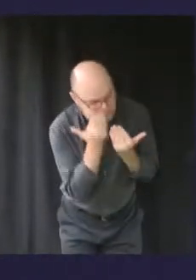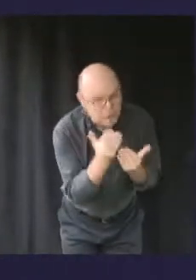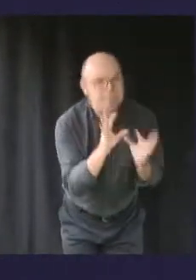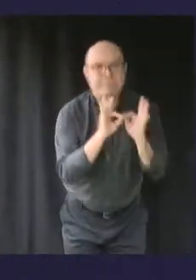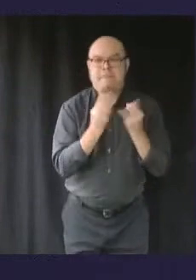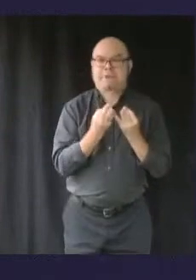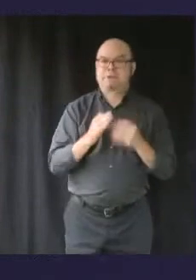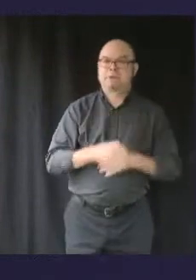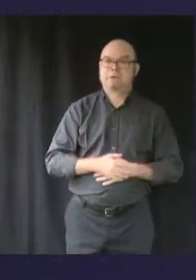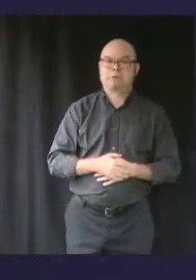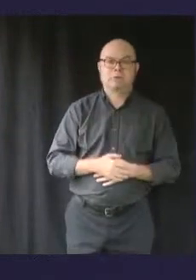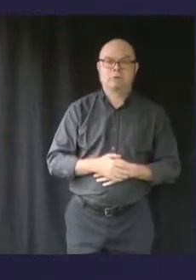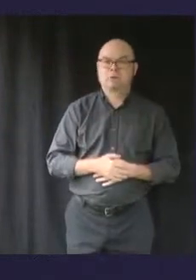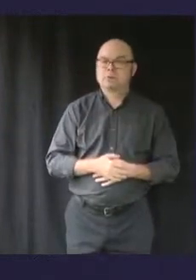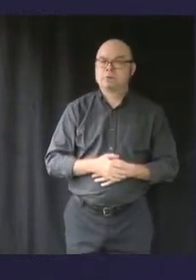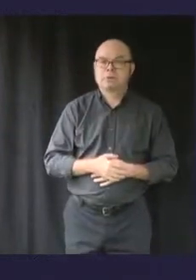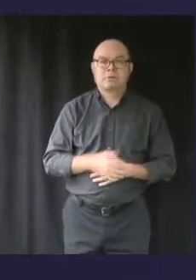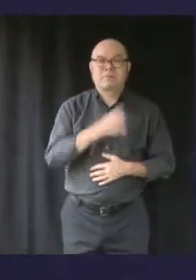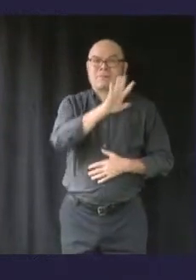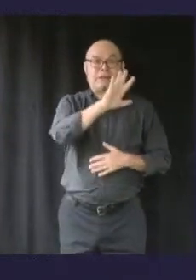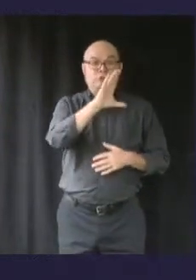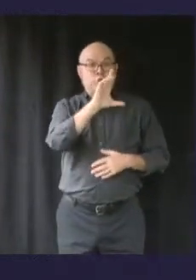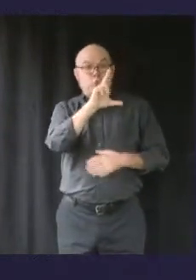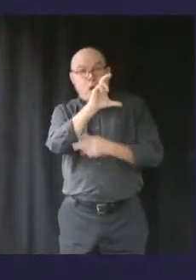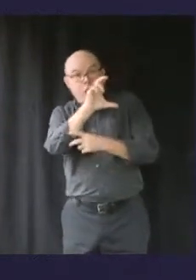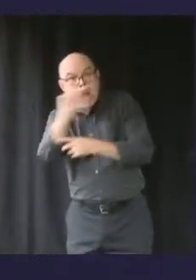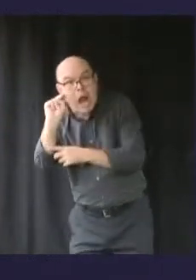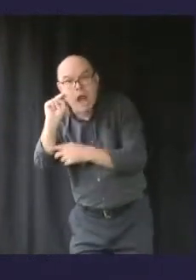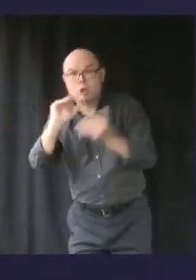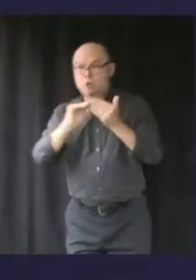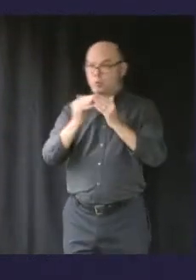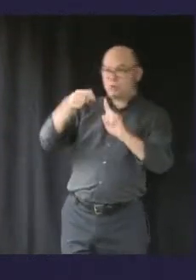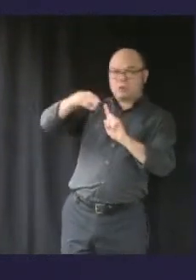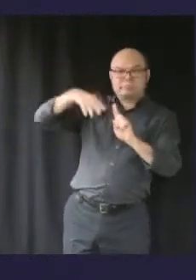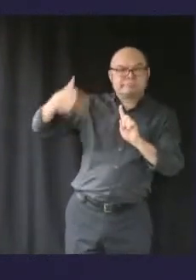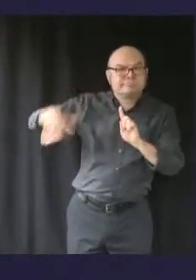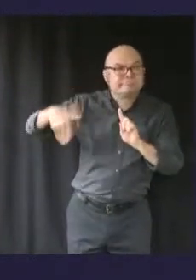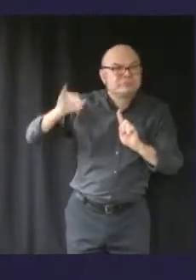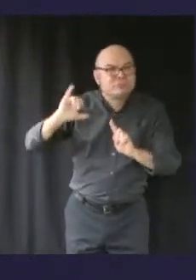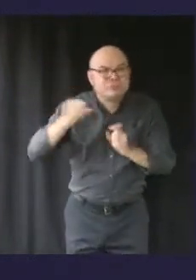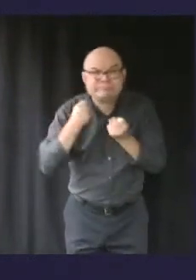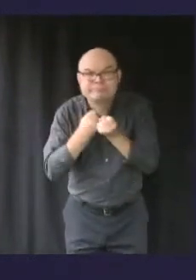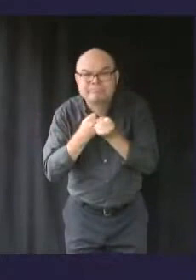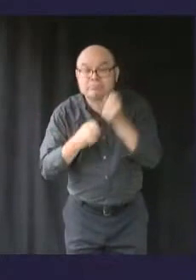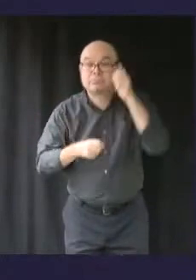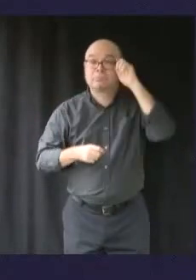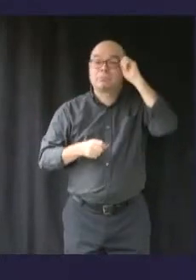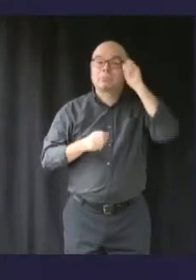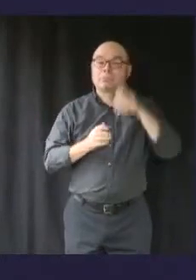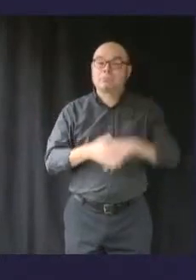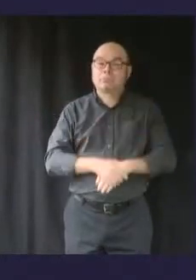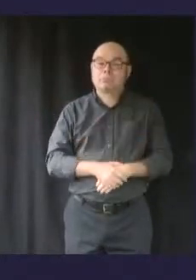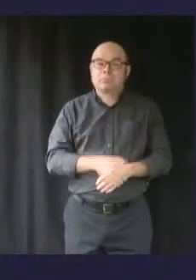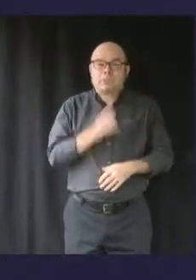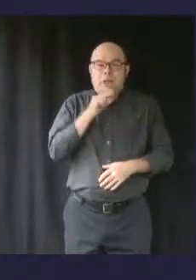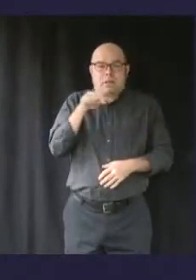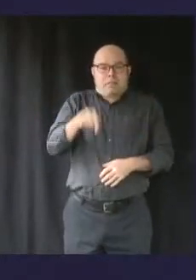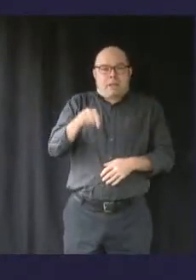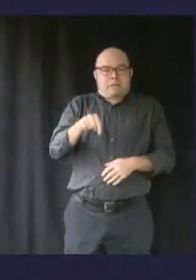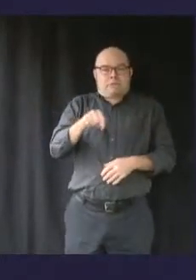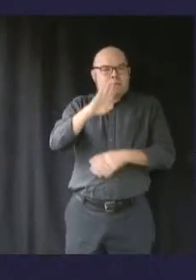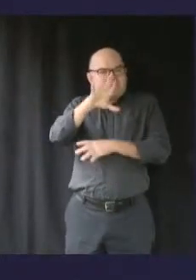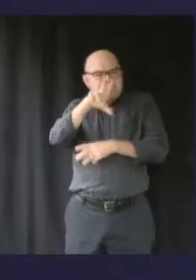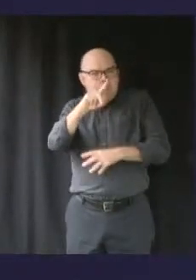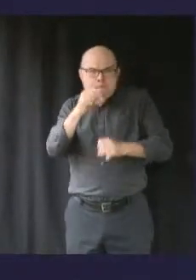for setting up a bold foundation with a bold mission to try to teach